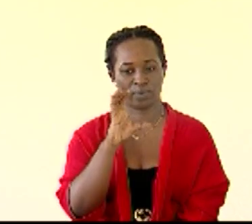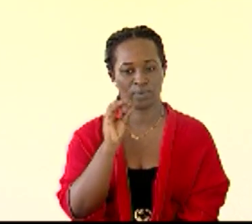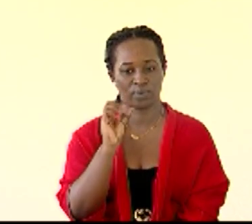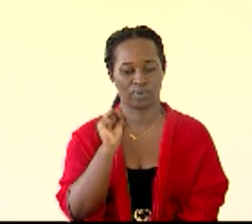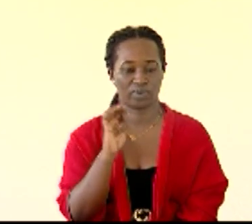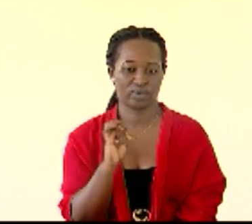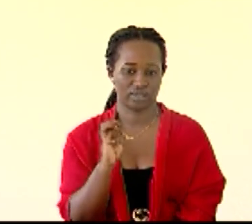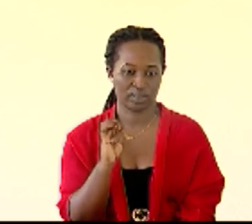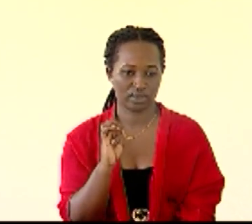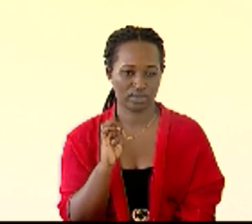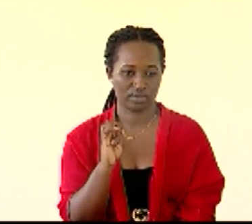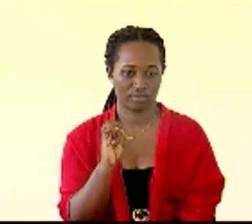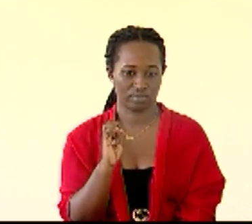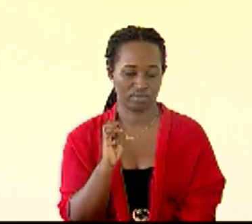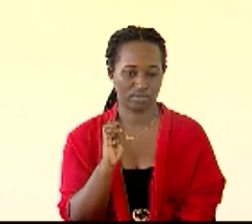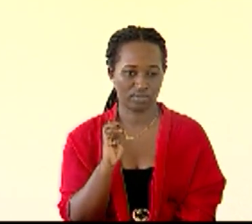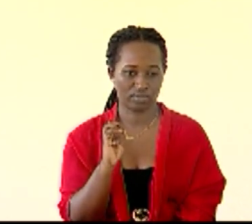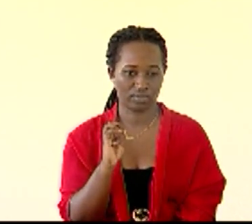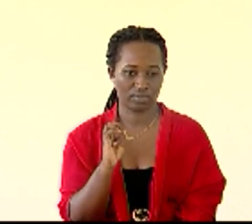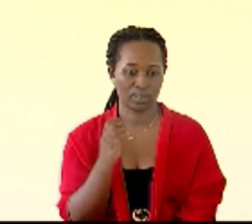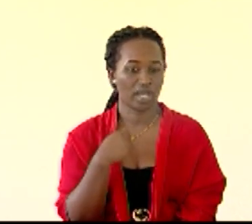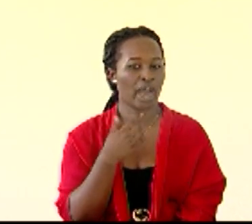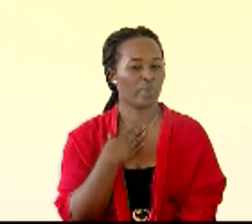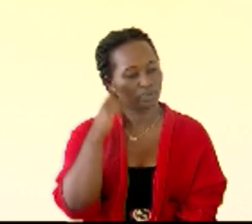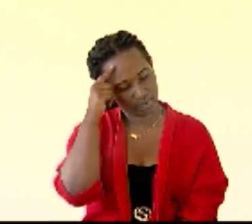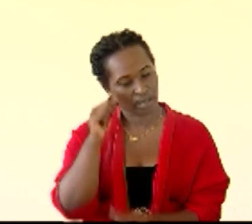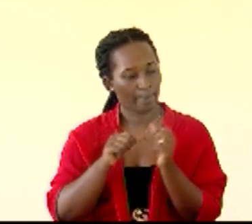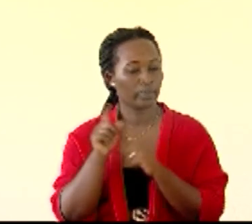That's unfair. I would want to think so.